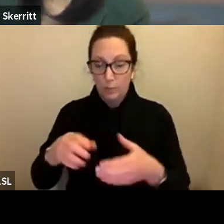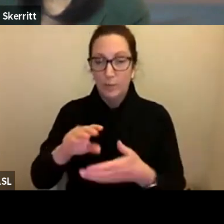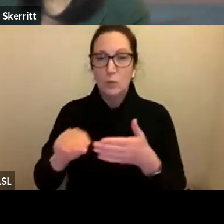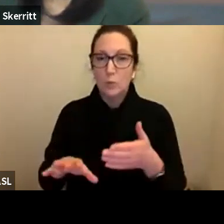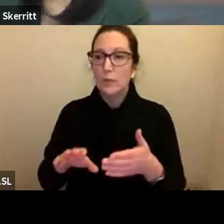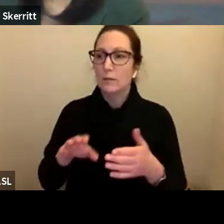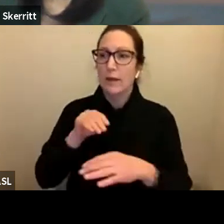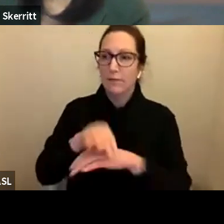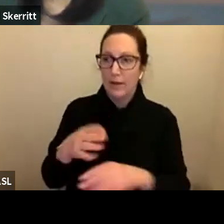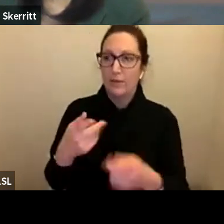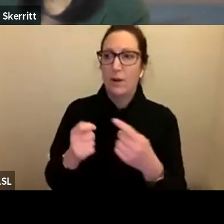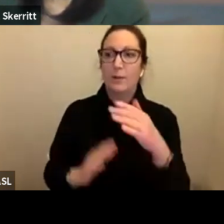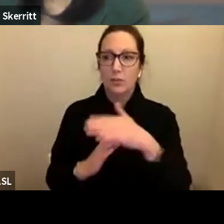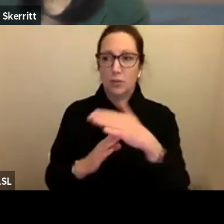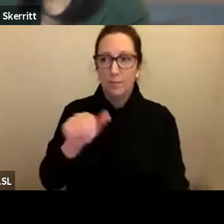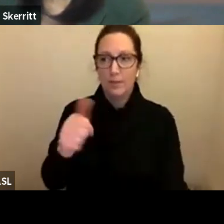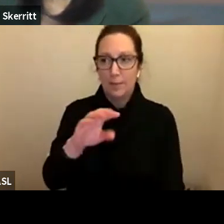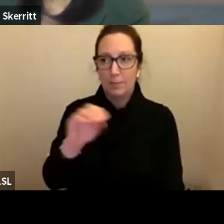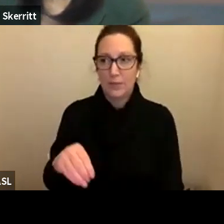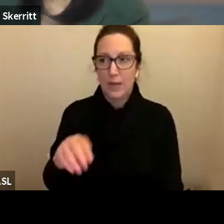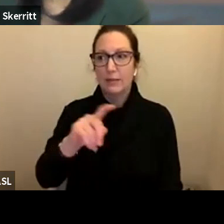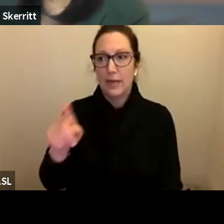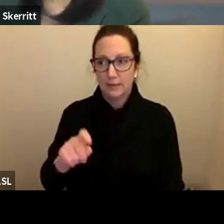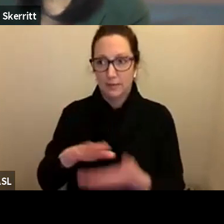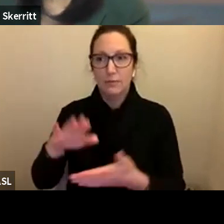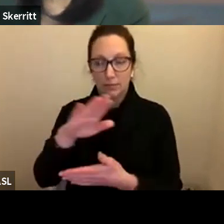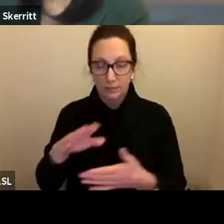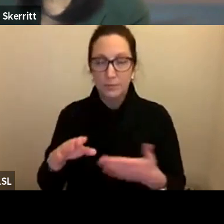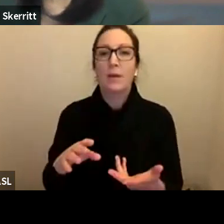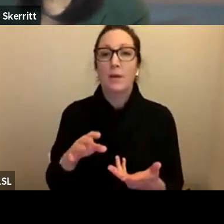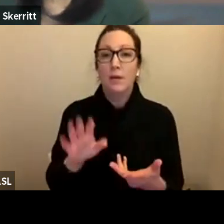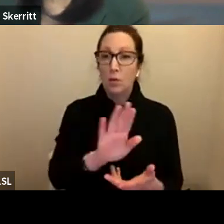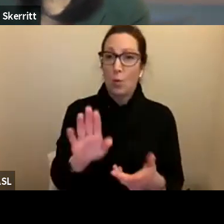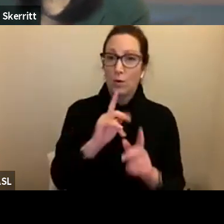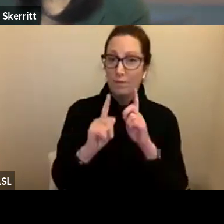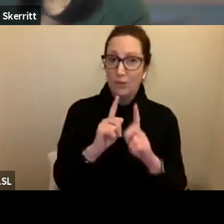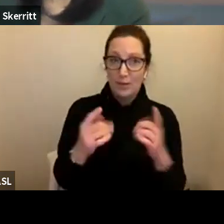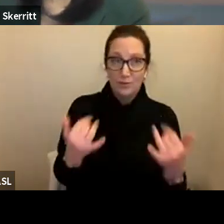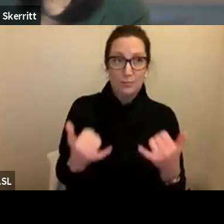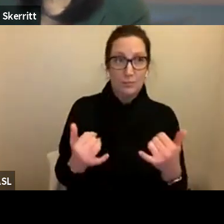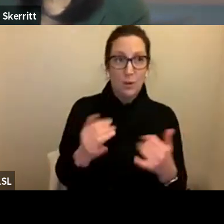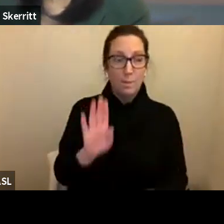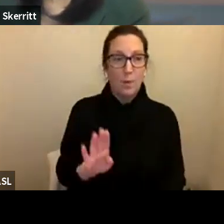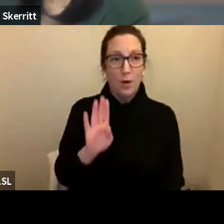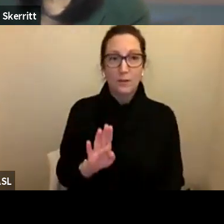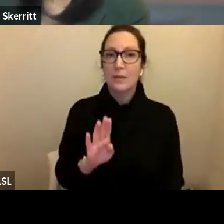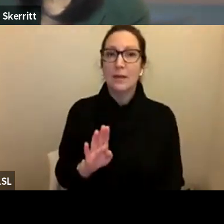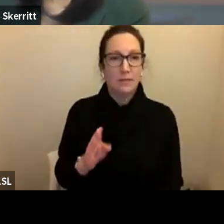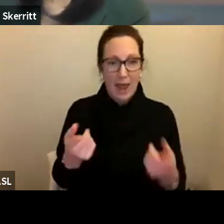And I will say that the conversations that you're having here in Boston were had all over that